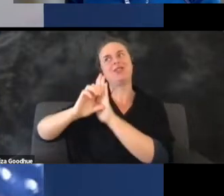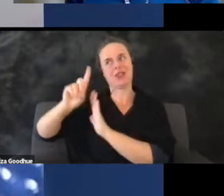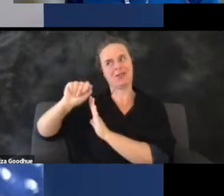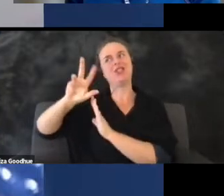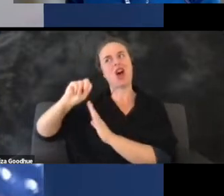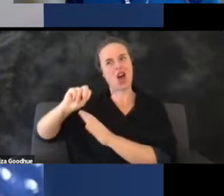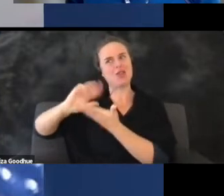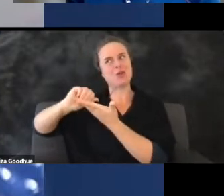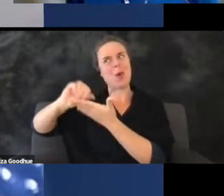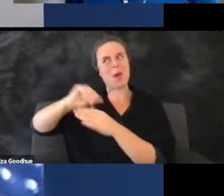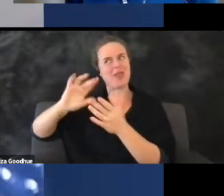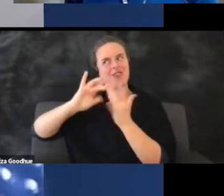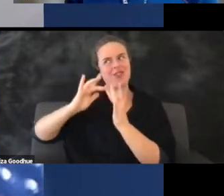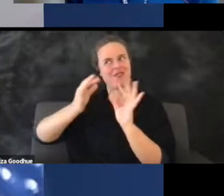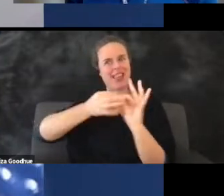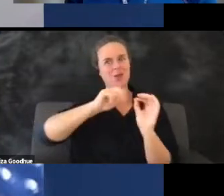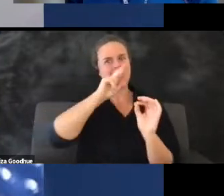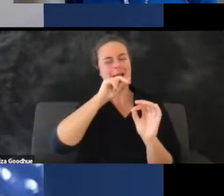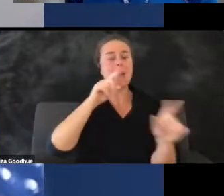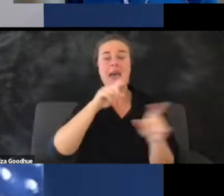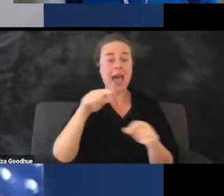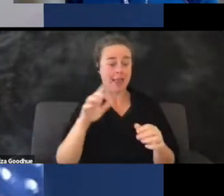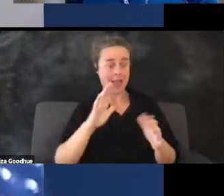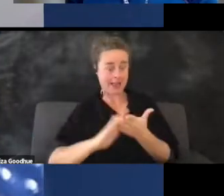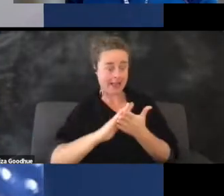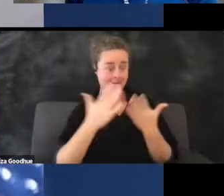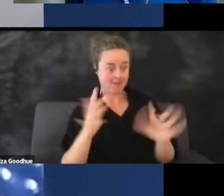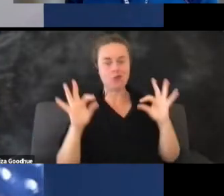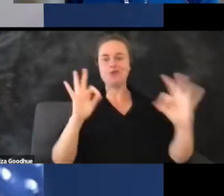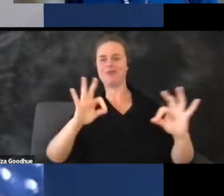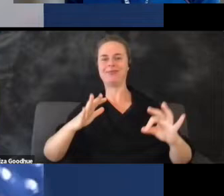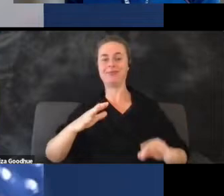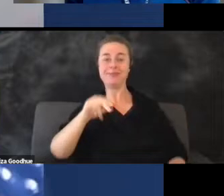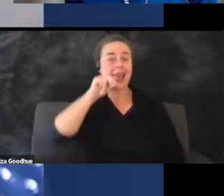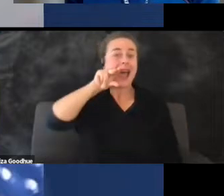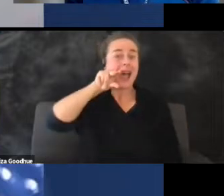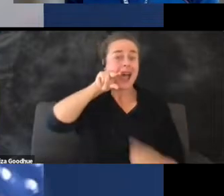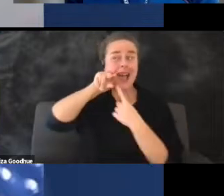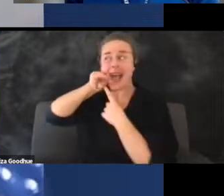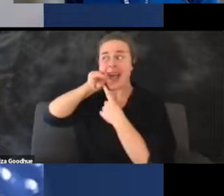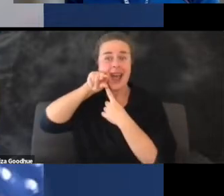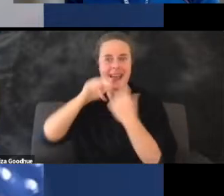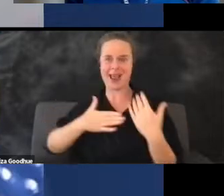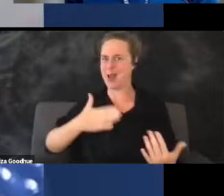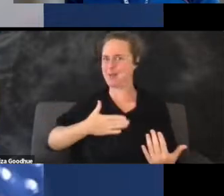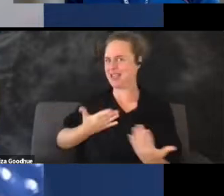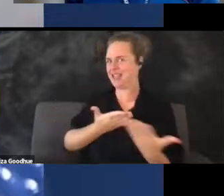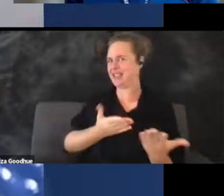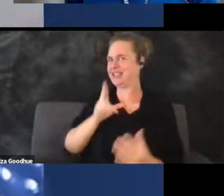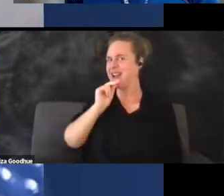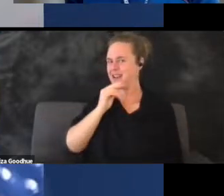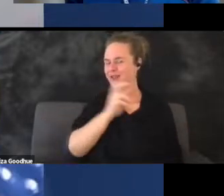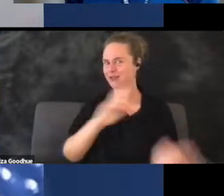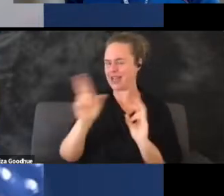this really happy, clean duck, right? And so the duck is clean and he goes back out into his